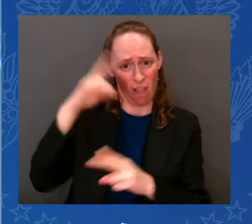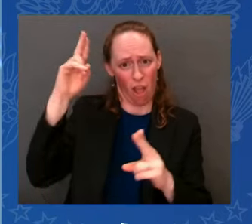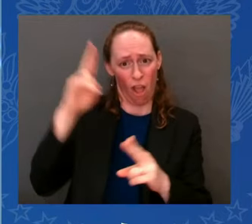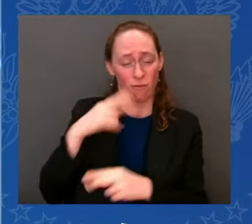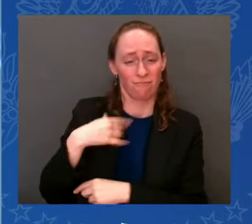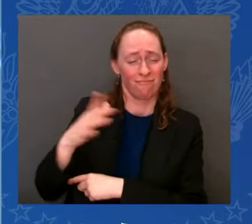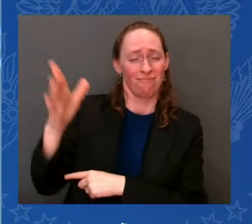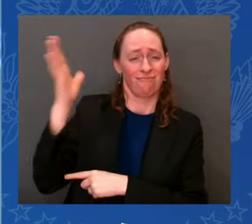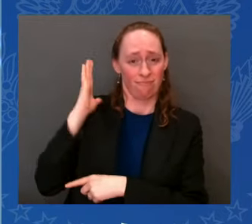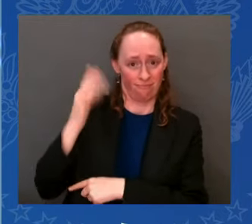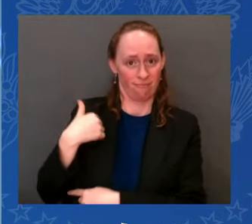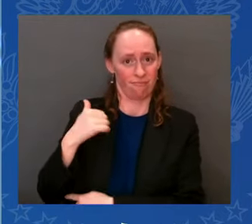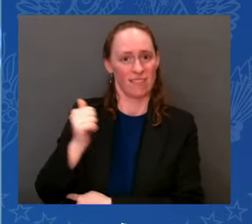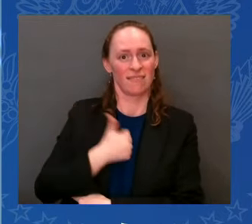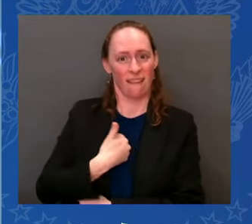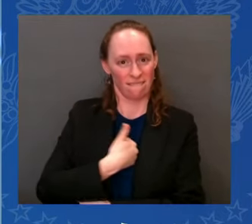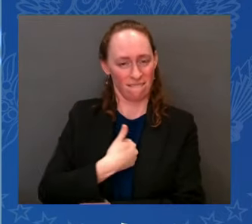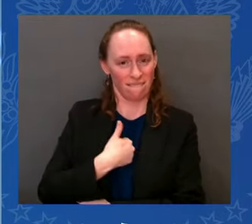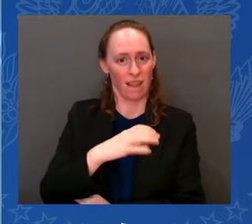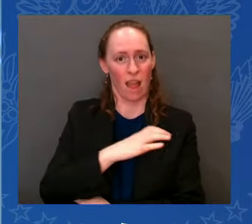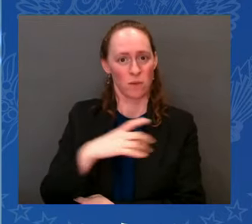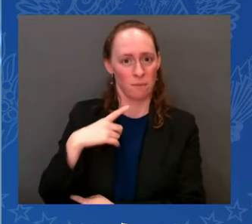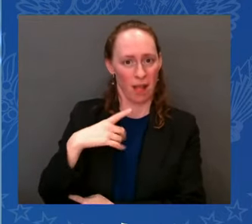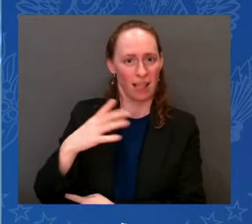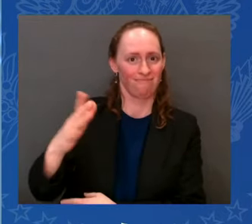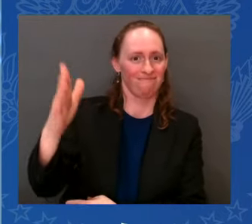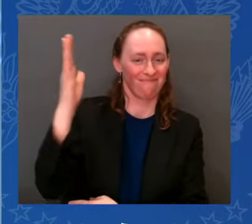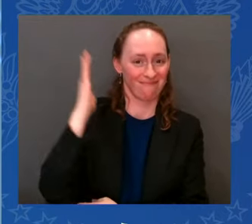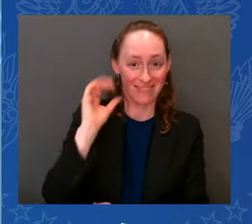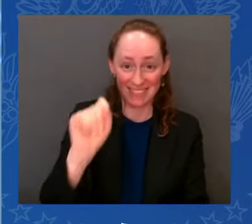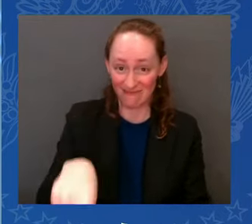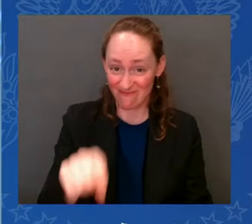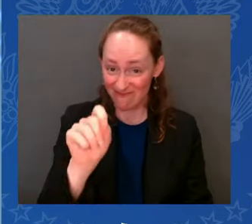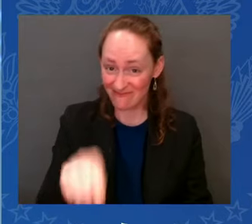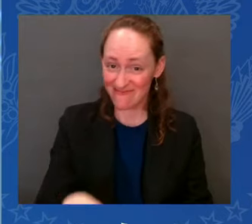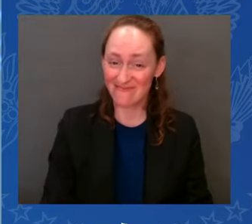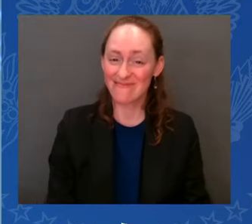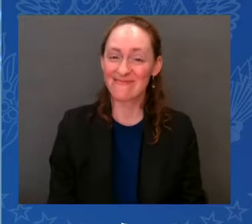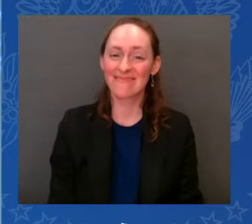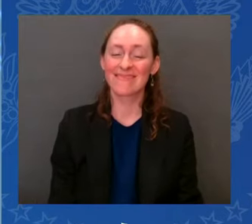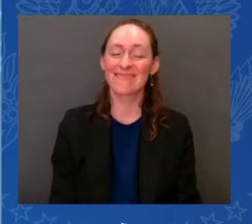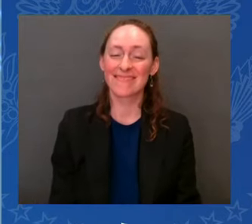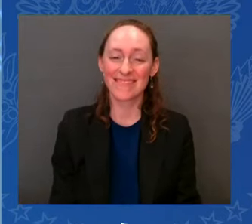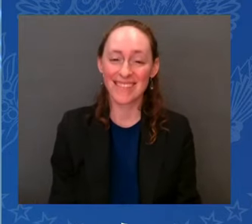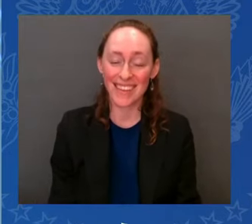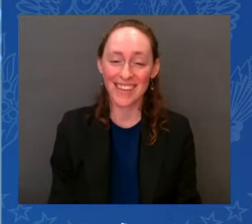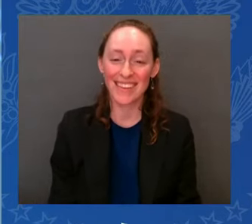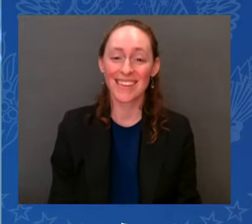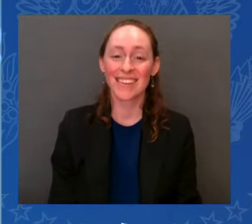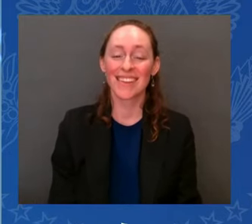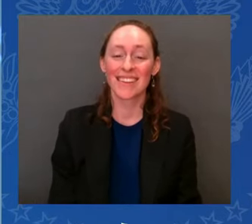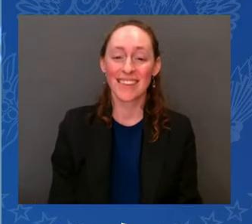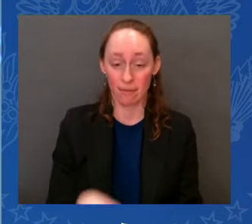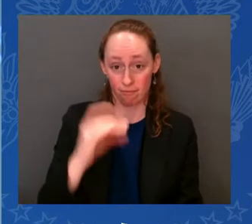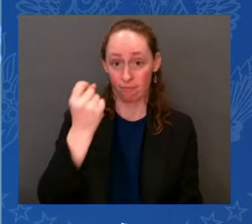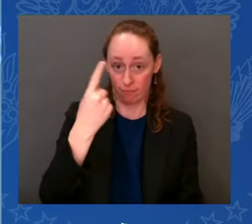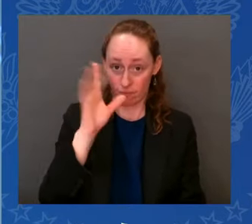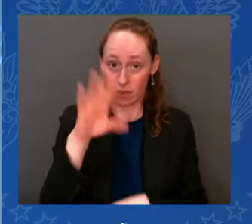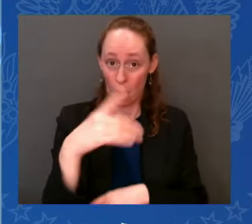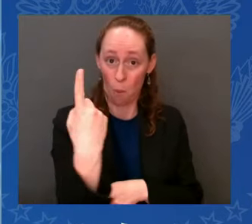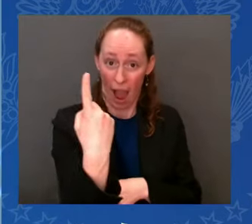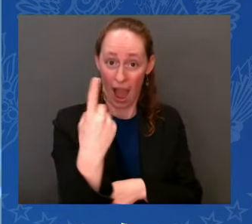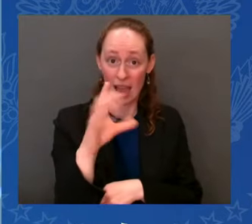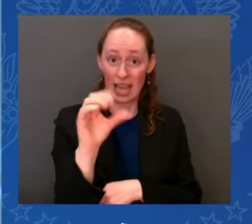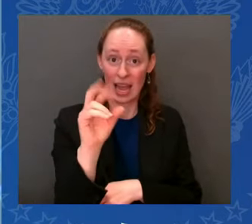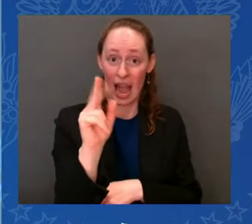miniature Illinois. We have one county has about 60% of the state's population. So a county commissioner, a county council